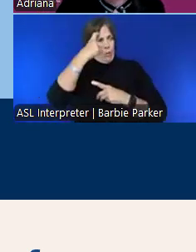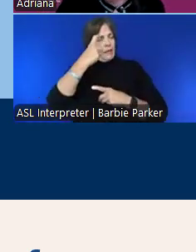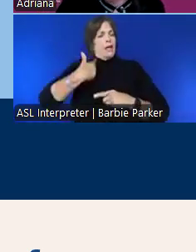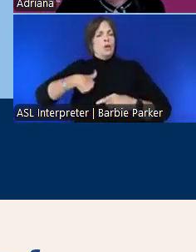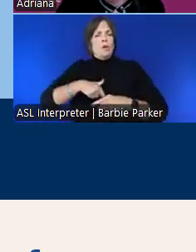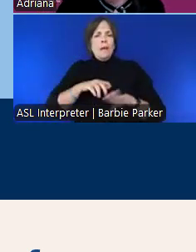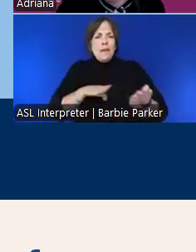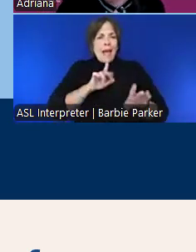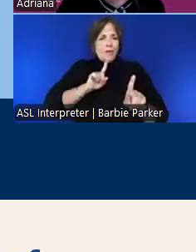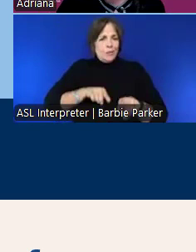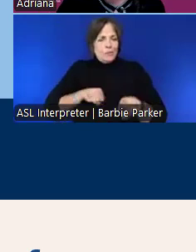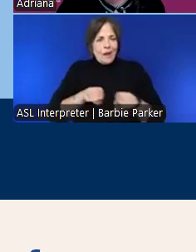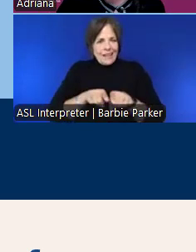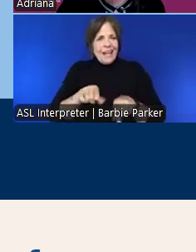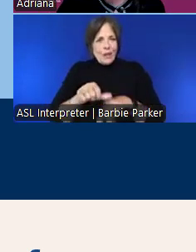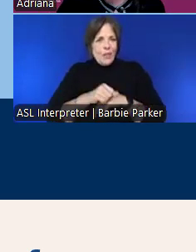Next slide.